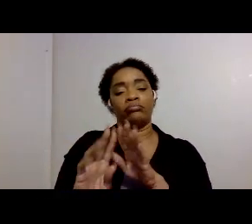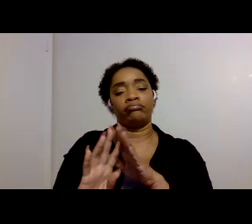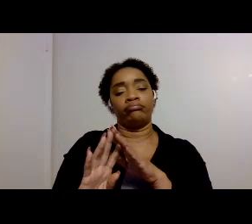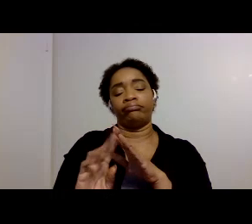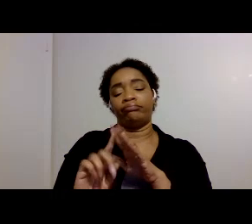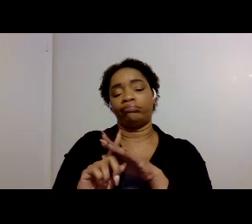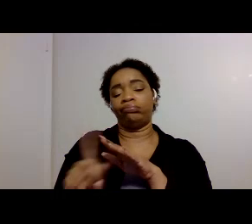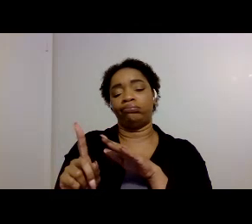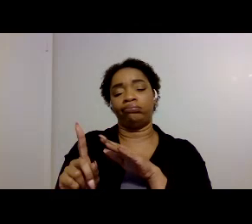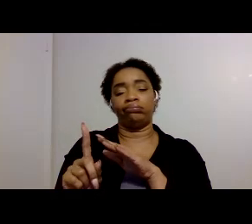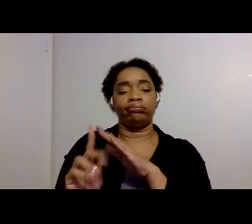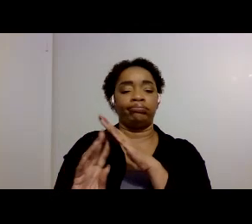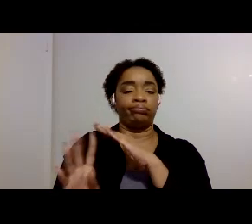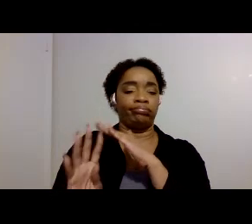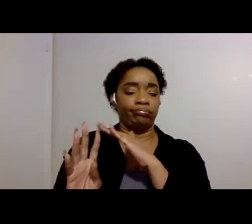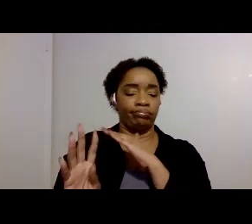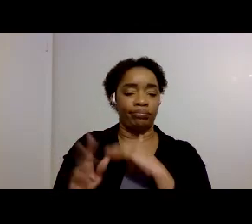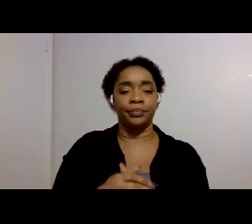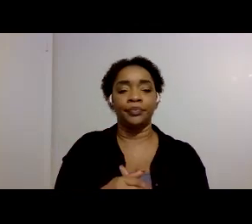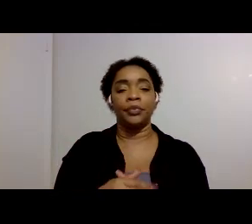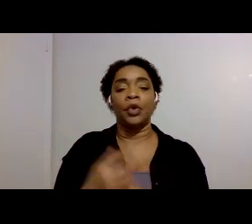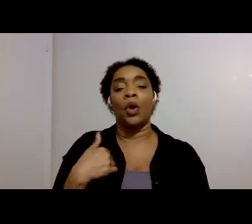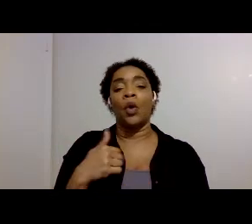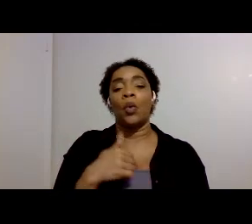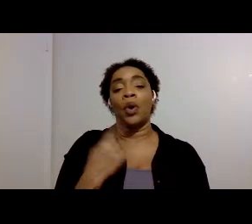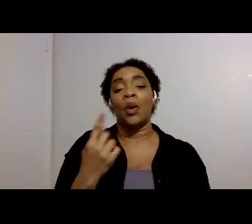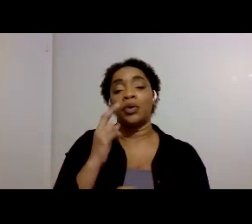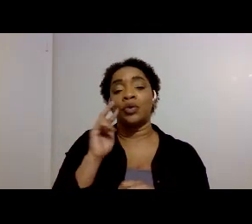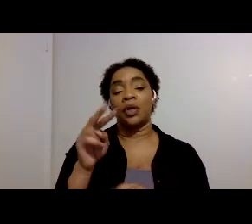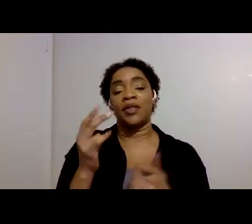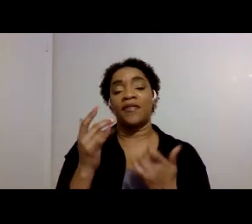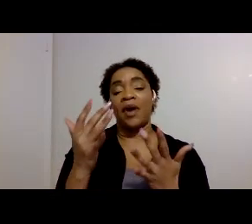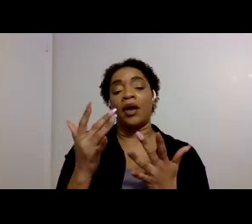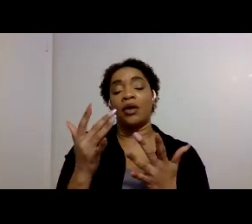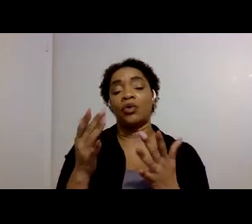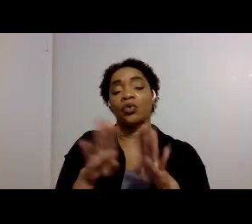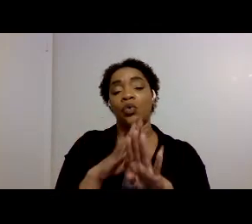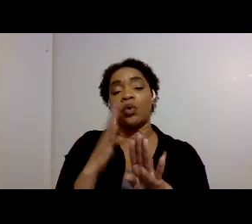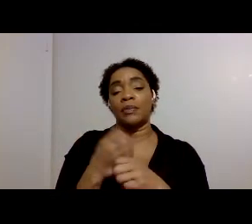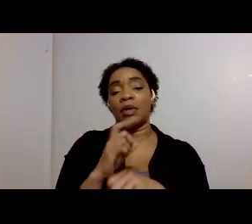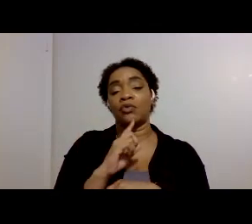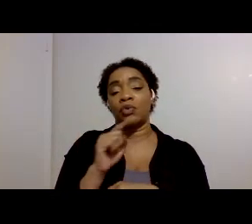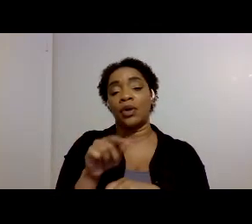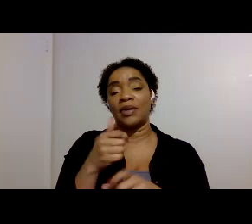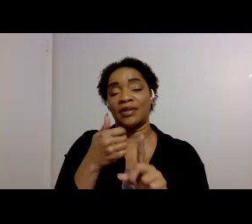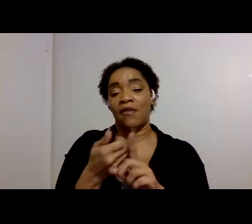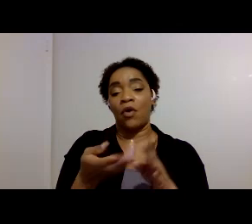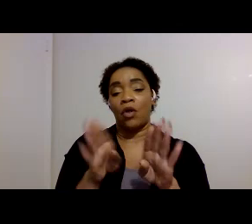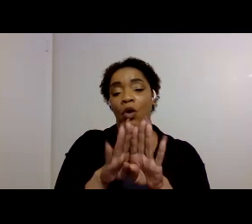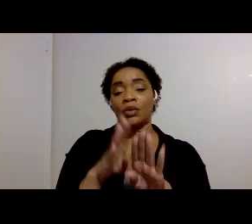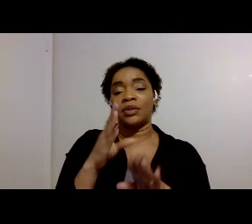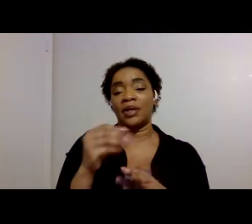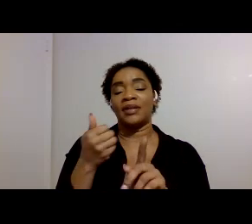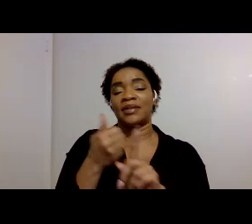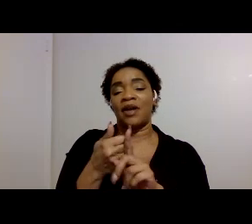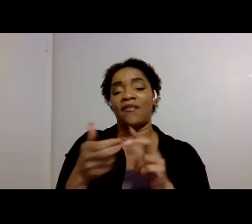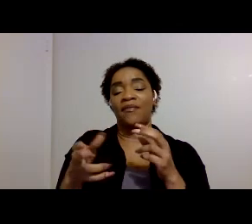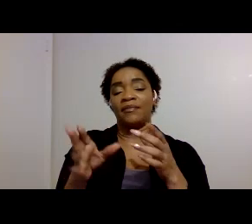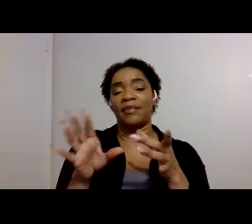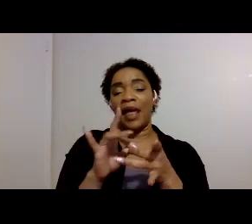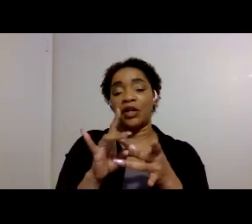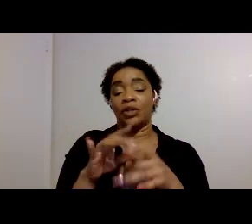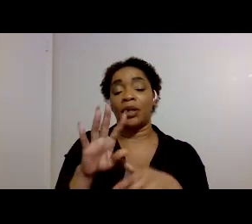doors to make sure they're self-closing and self-latching. Self-closing meaning if I'm running out and I don't have time to close that door